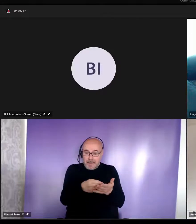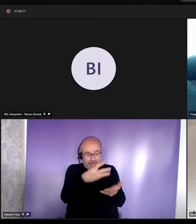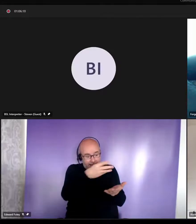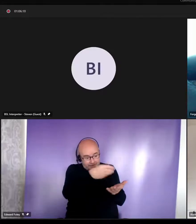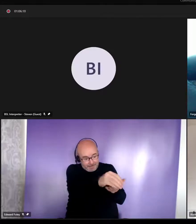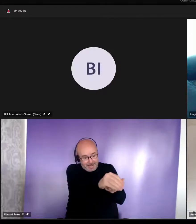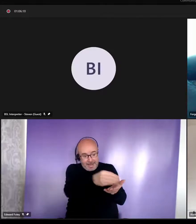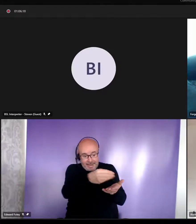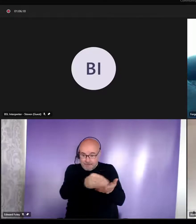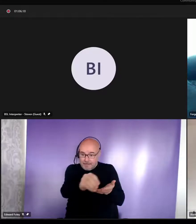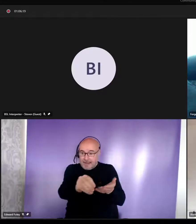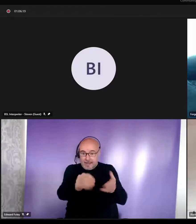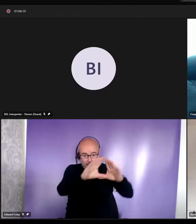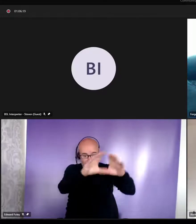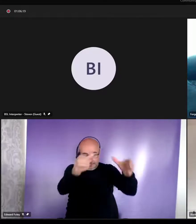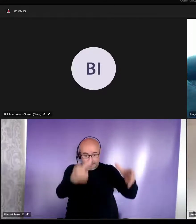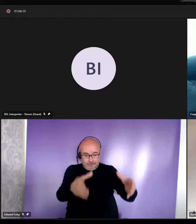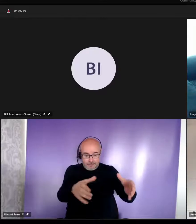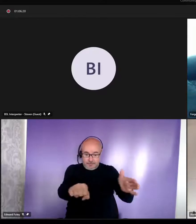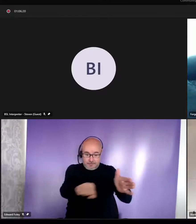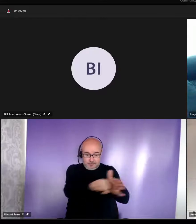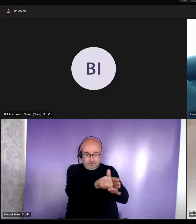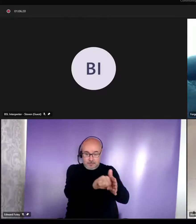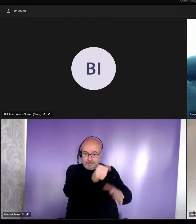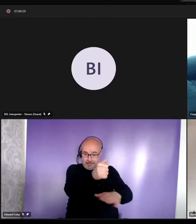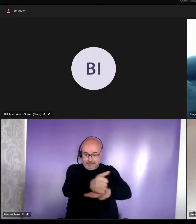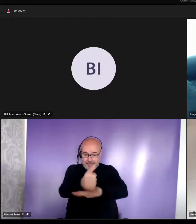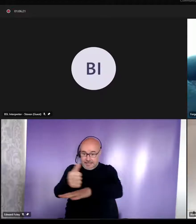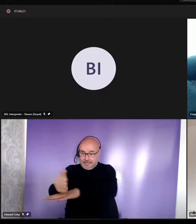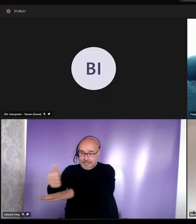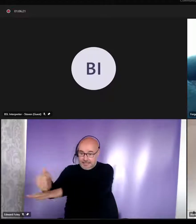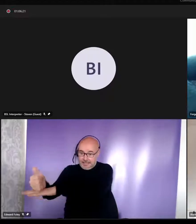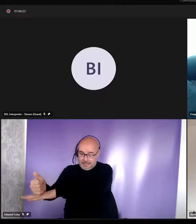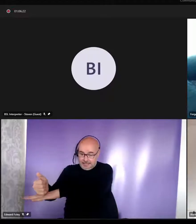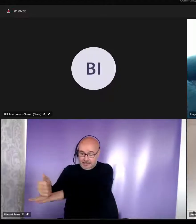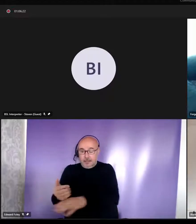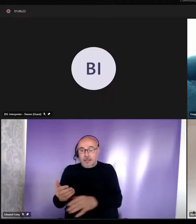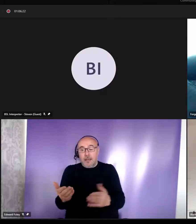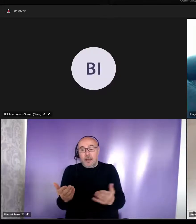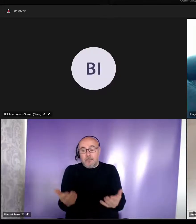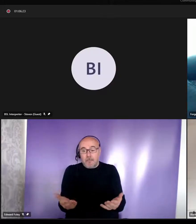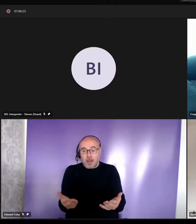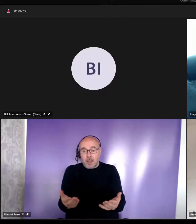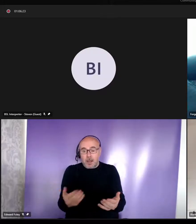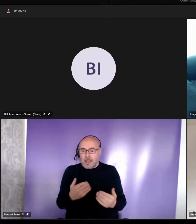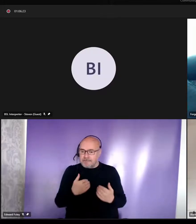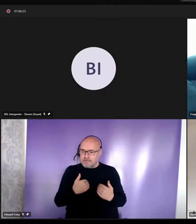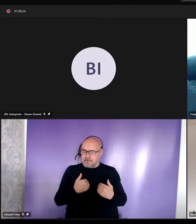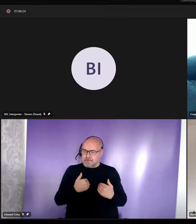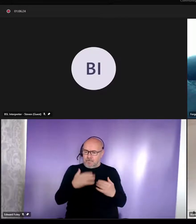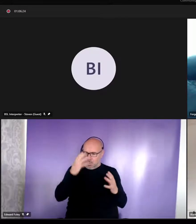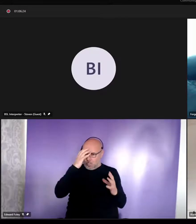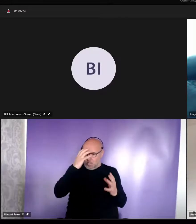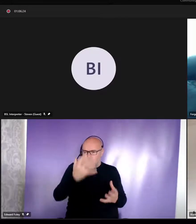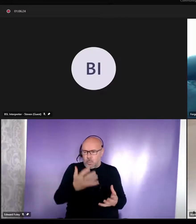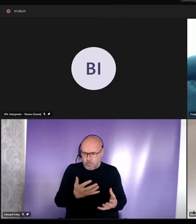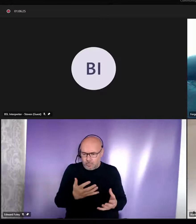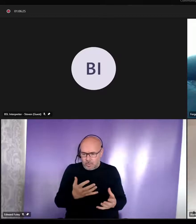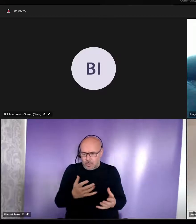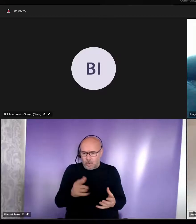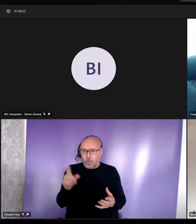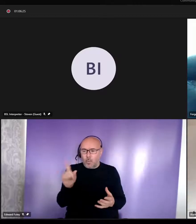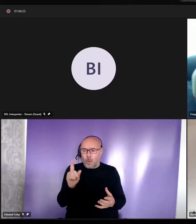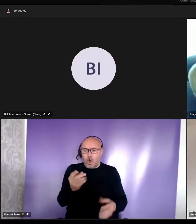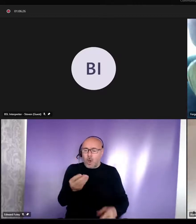these charging points, it did for the installation of the charging points. But I've got grave concern about the